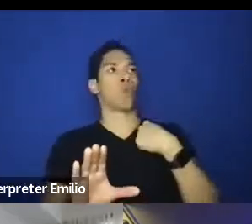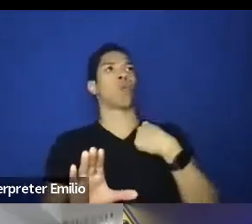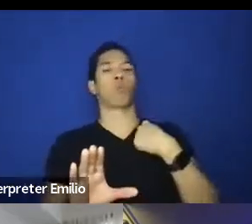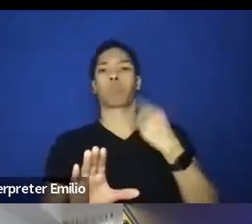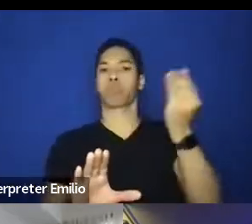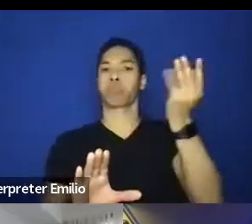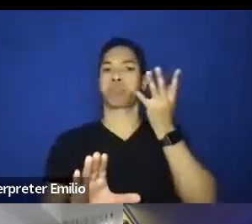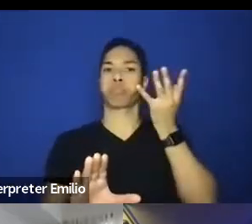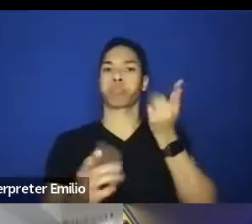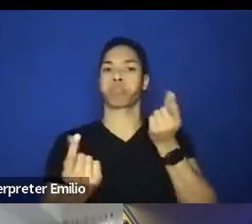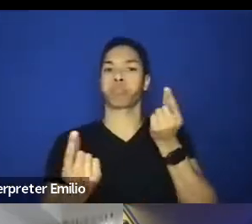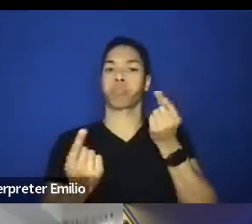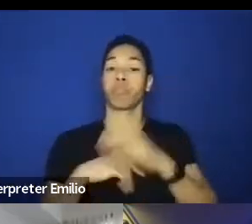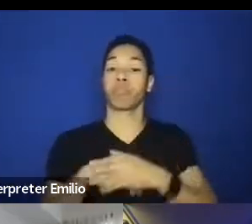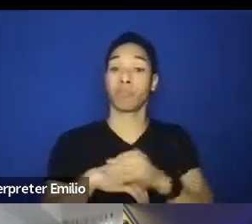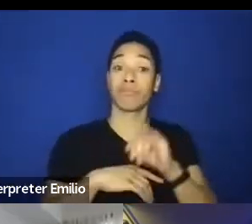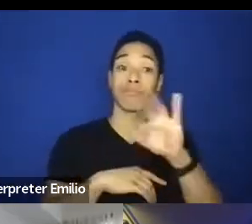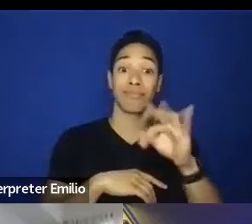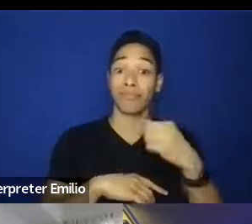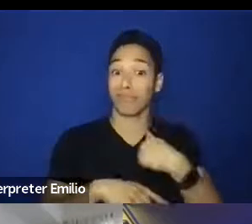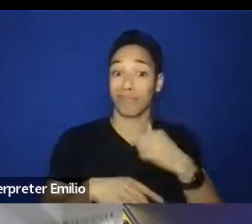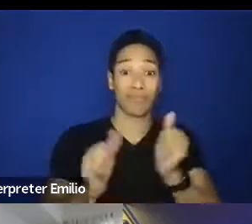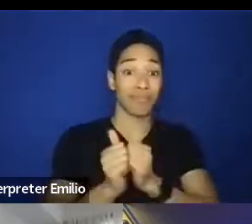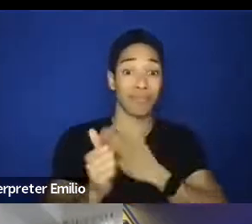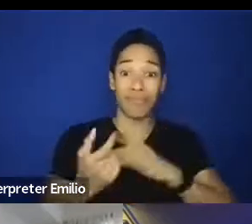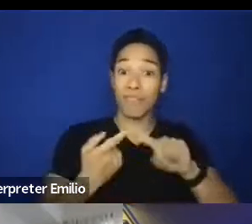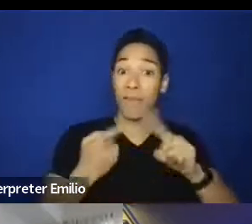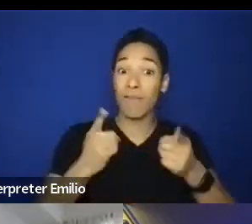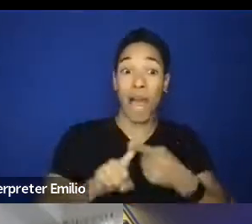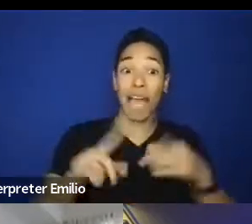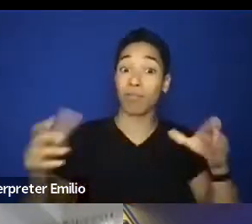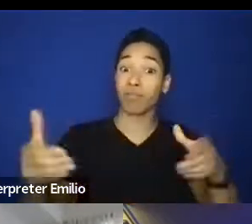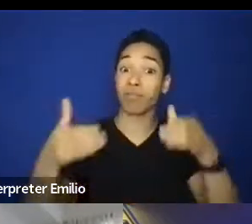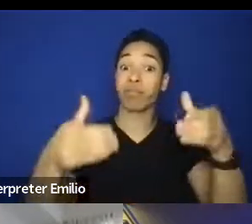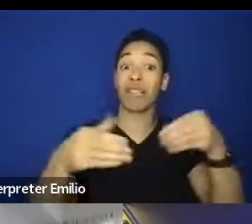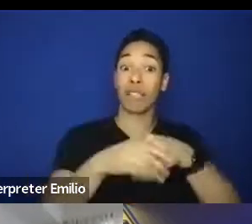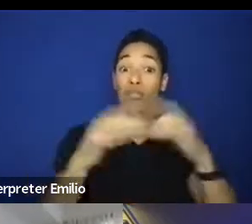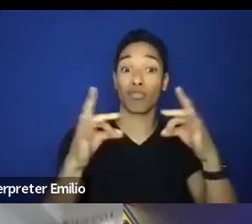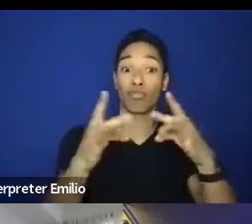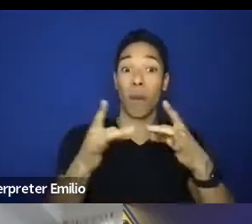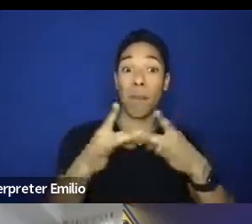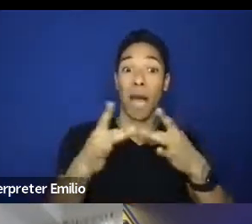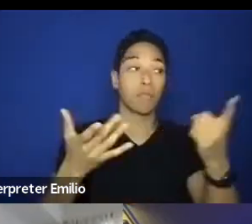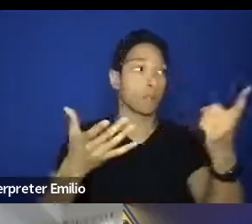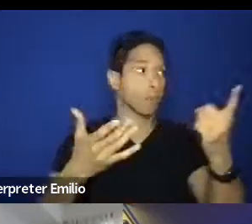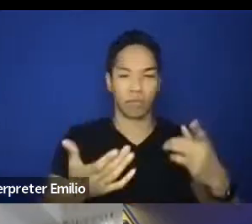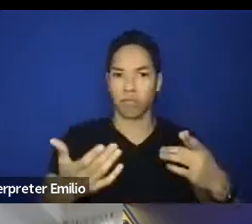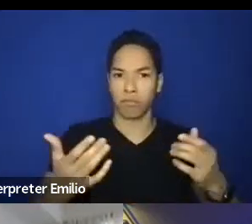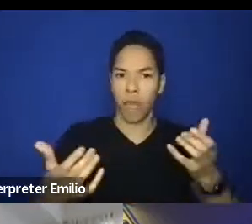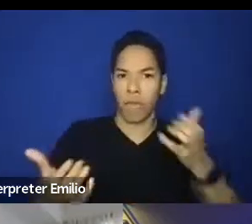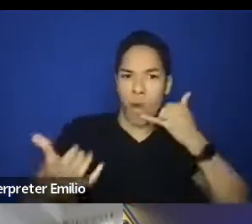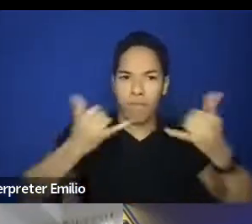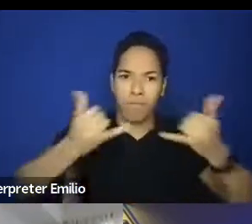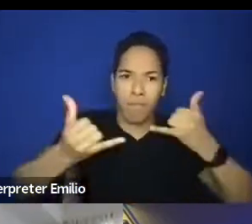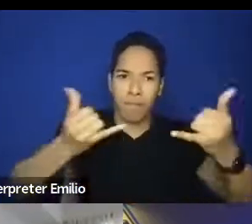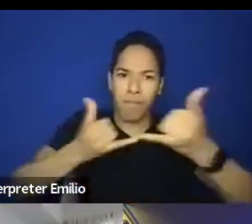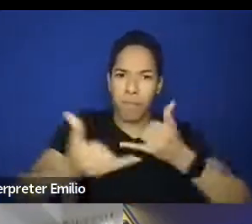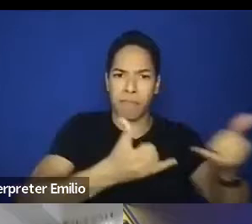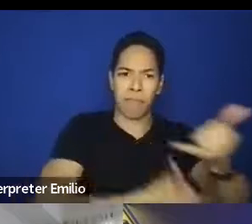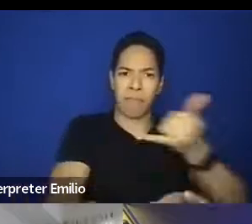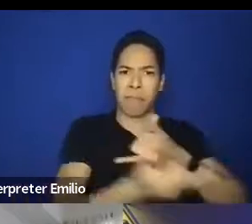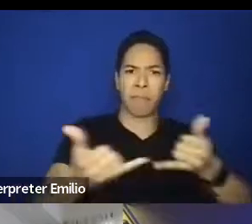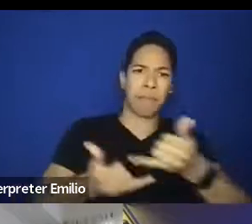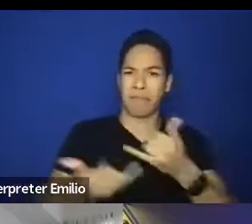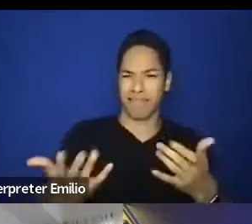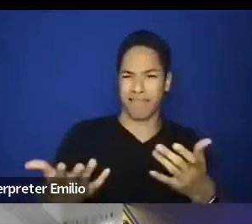If I was with all my good friends here and we were at a Starbucks, for example, there'd be cell phones going off all over the place. We as humans have selective attention.